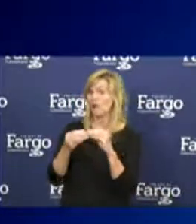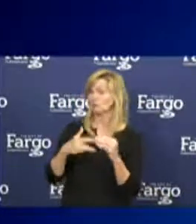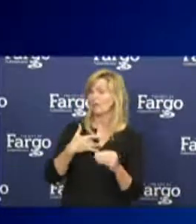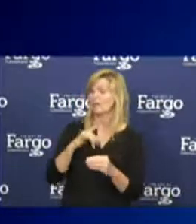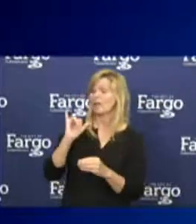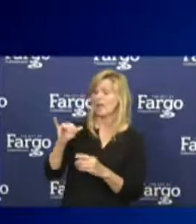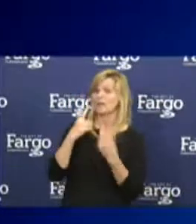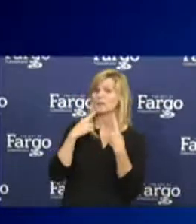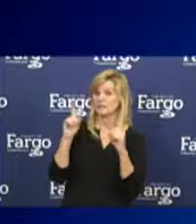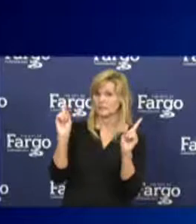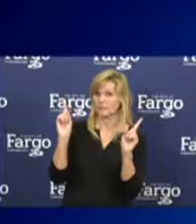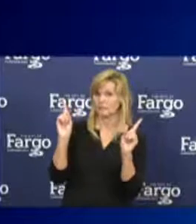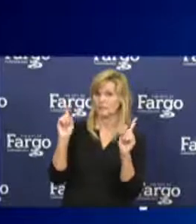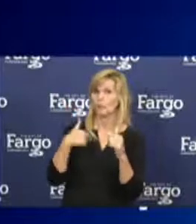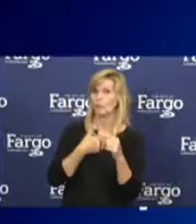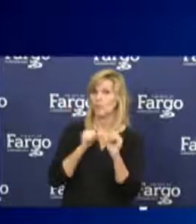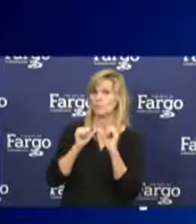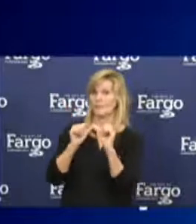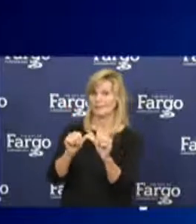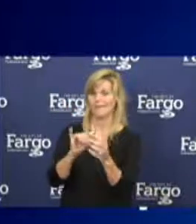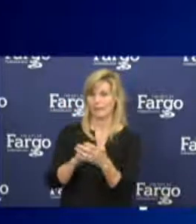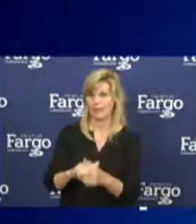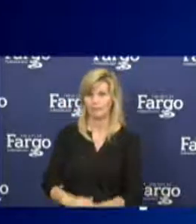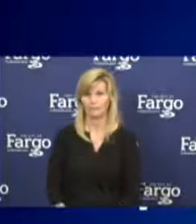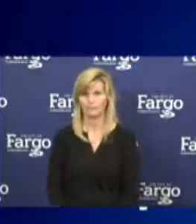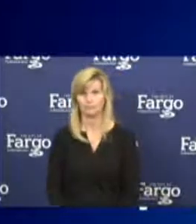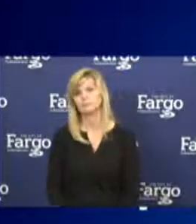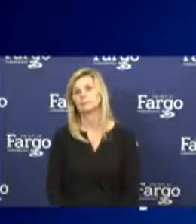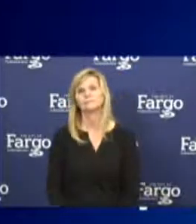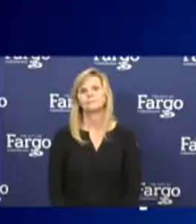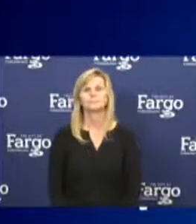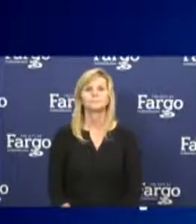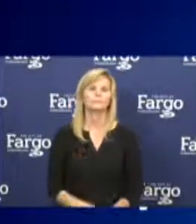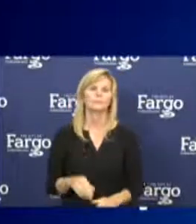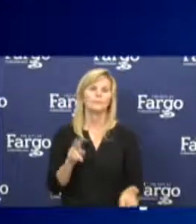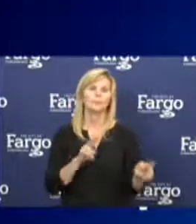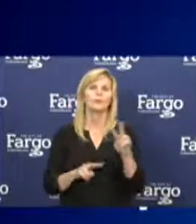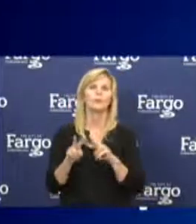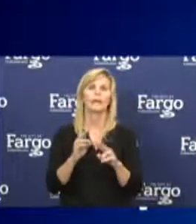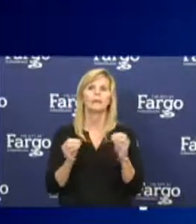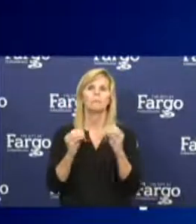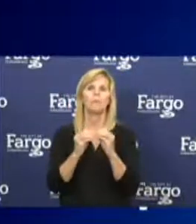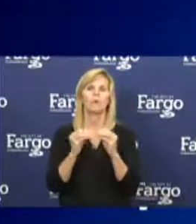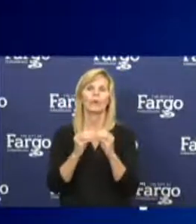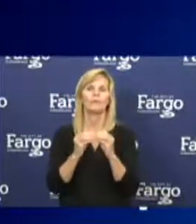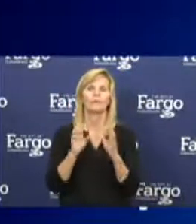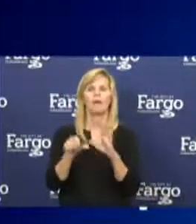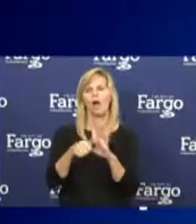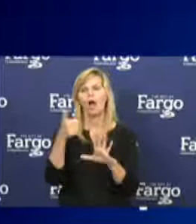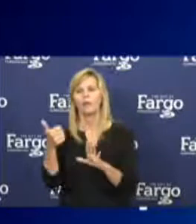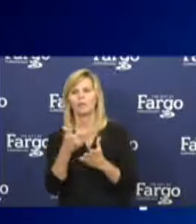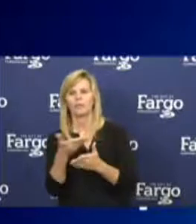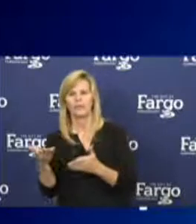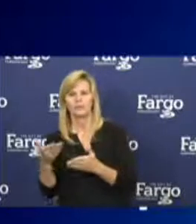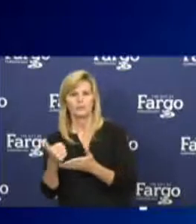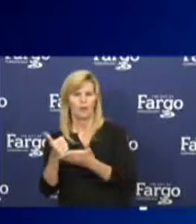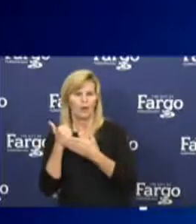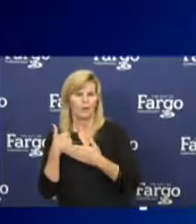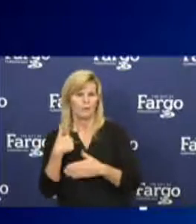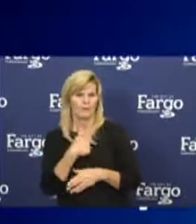want to maintain. When we look at some of the more objective measures that help us understand